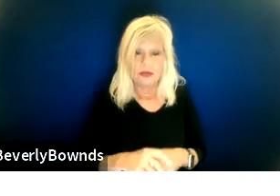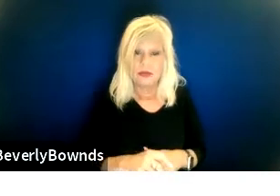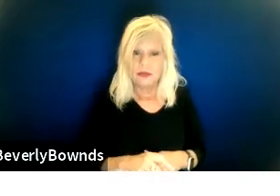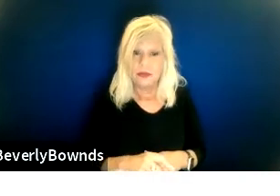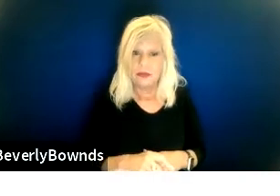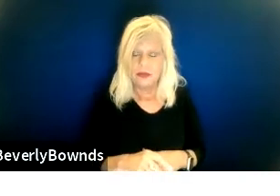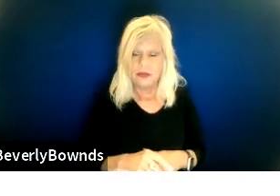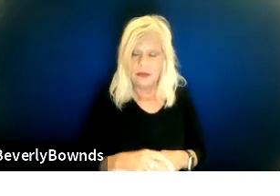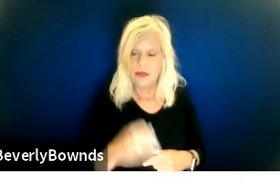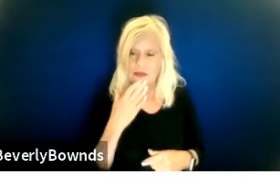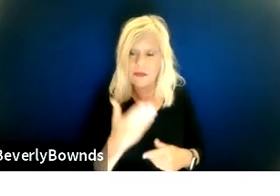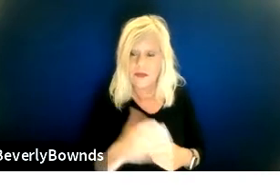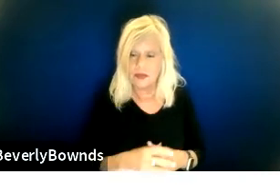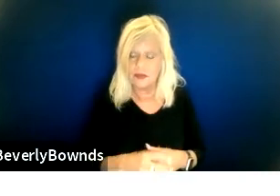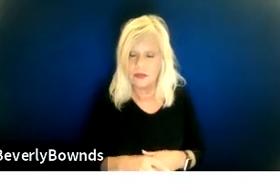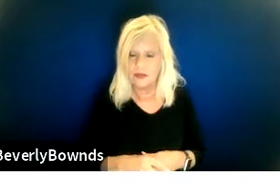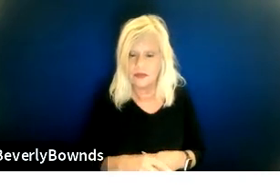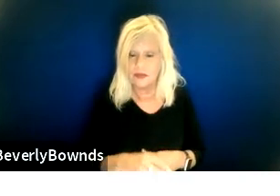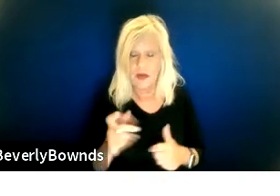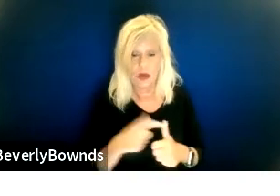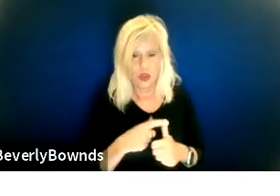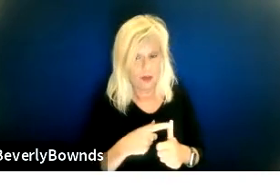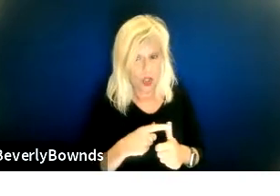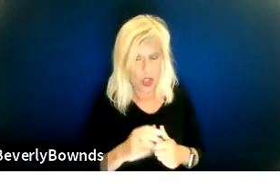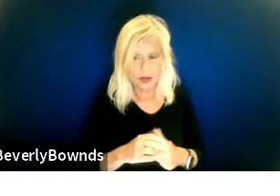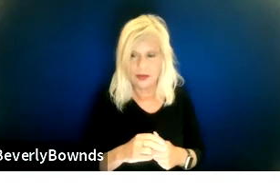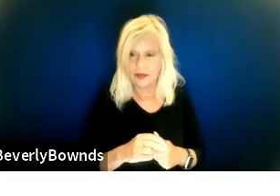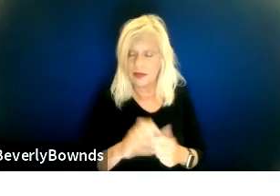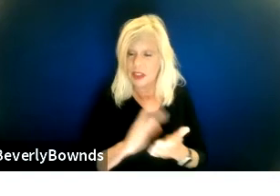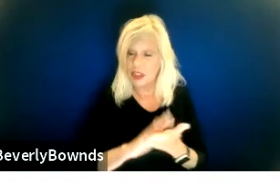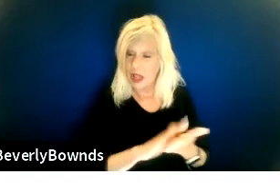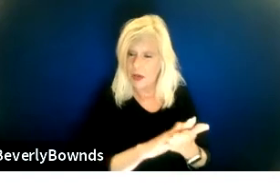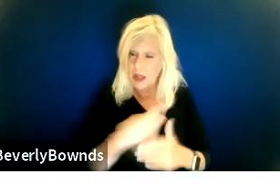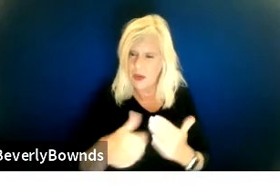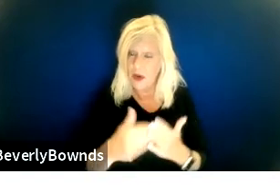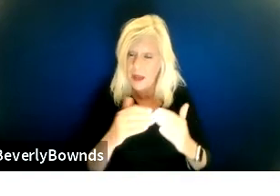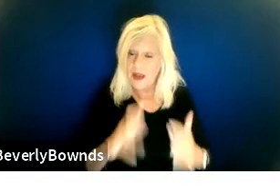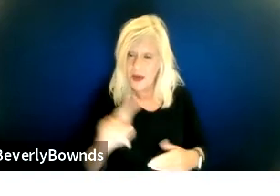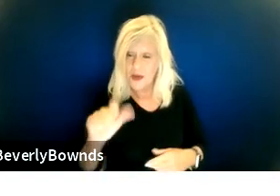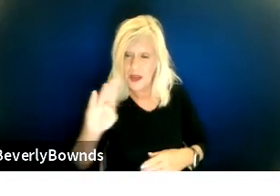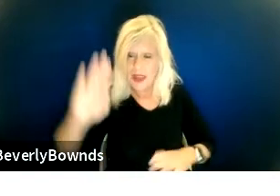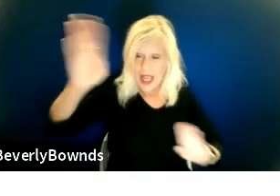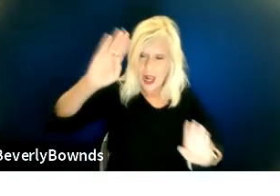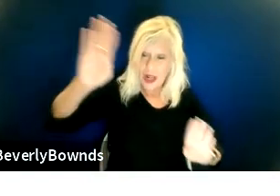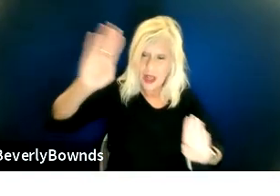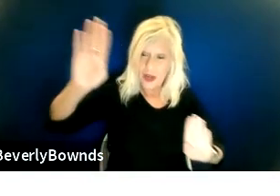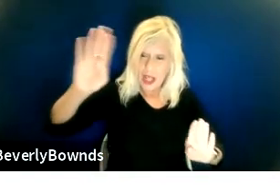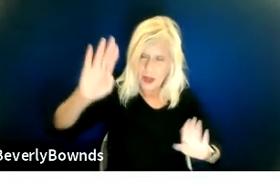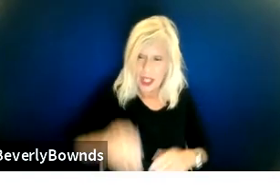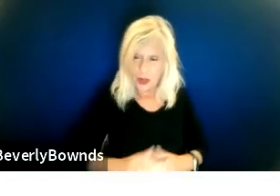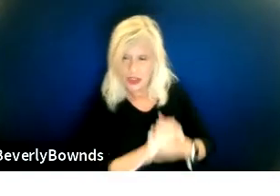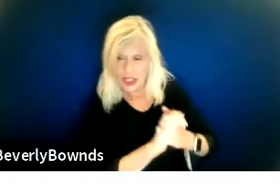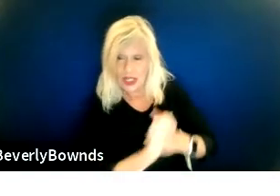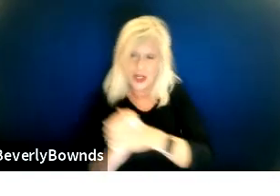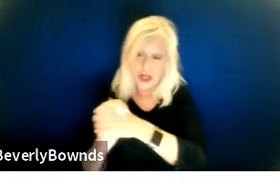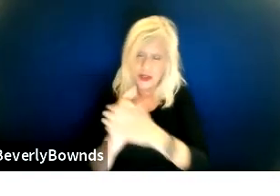Thank you. First of all, shout out to all my colleagues there at UAB. Cheers from University